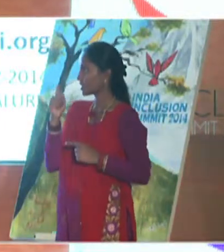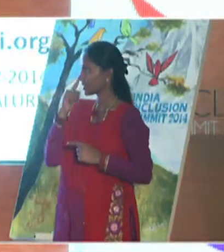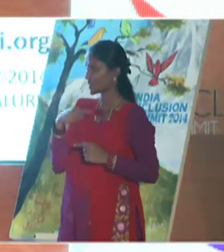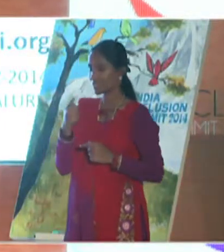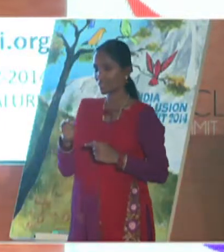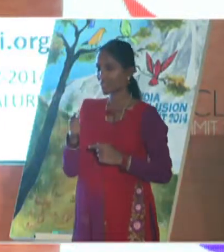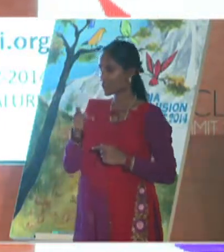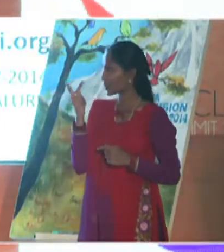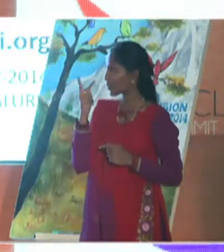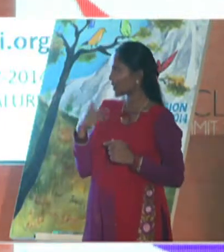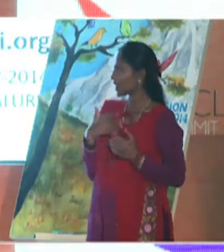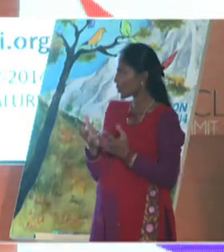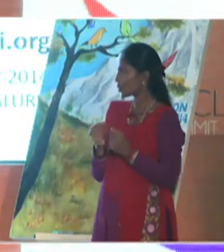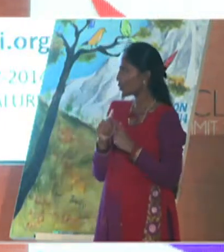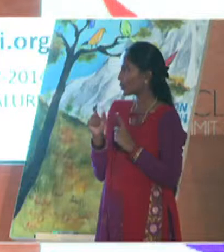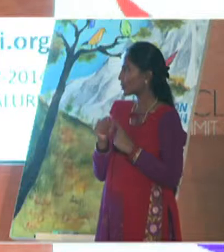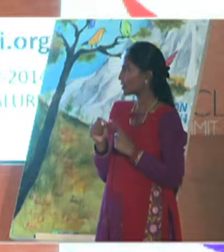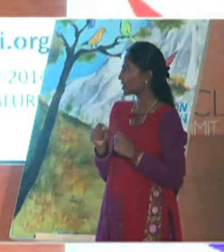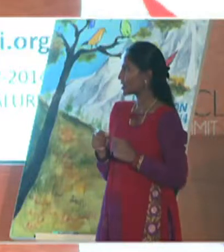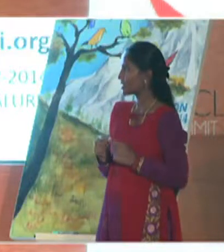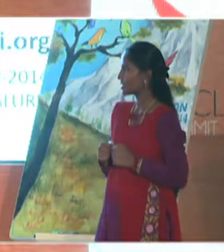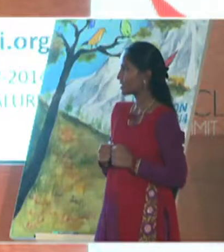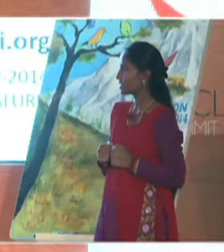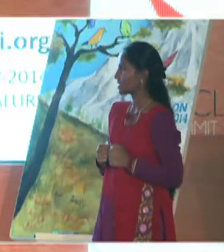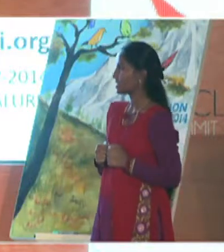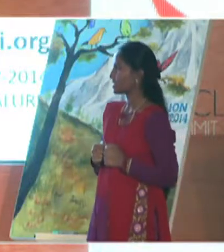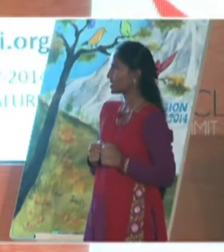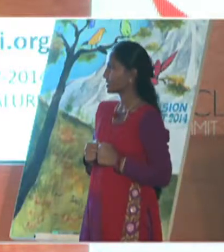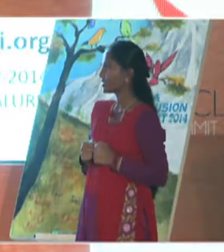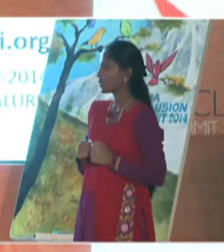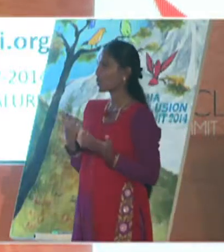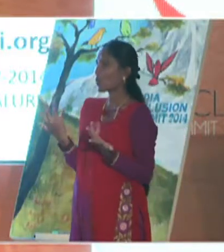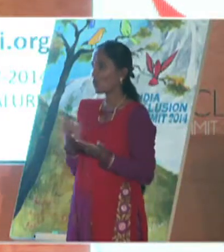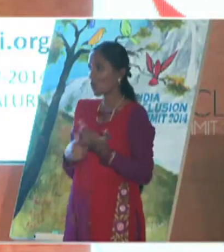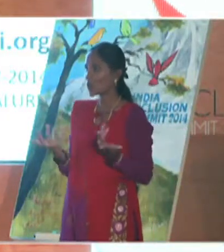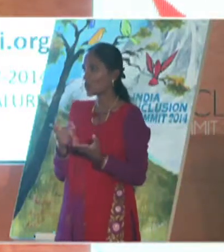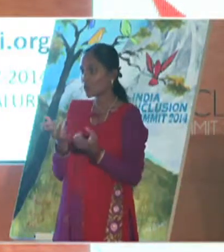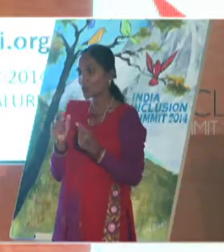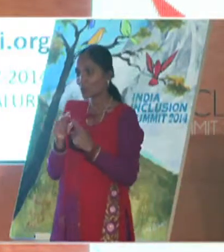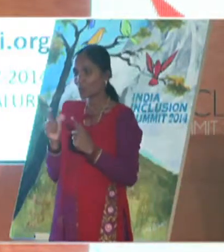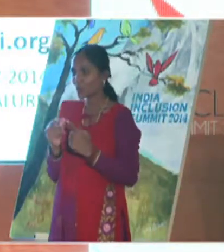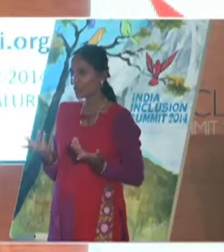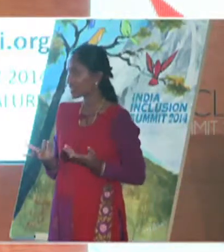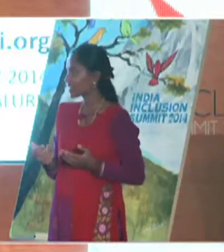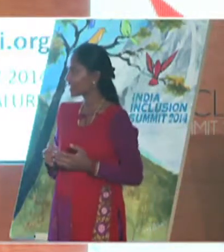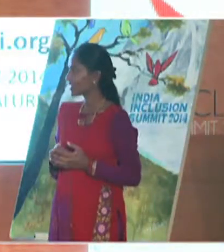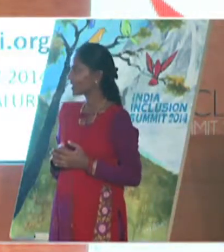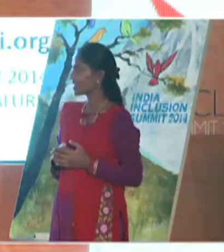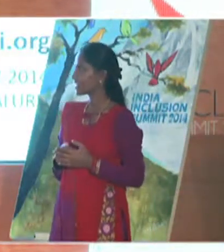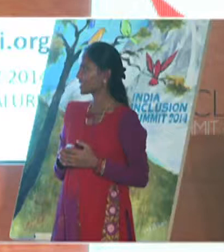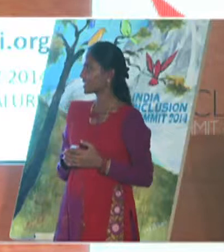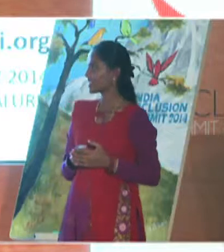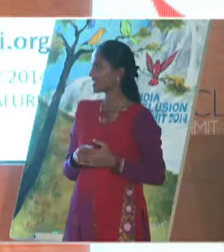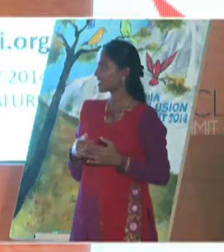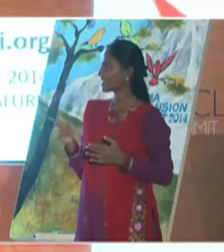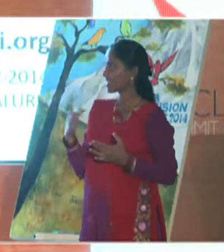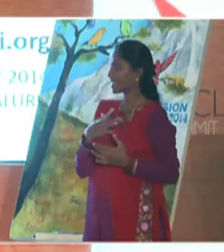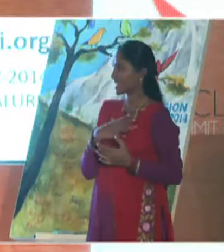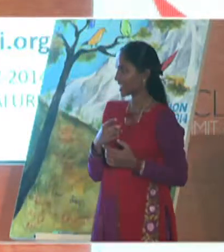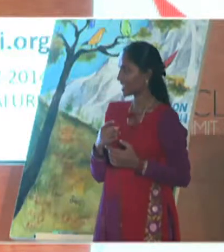you are blind, I'm blind too." And Sabria said, "What do you do?" And he said, "Well, I'm the yak